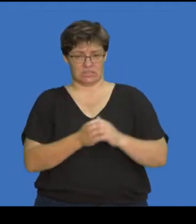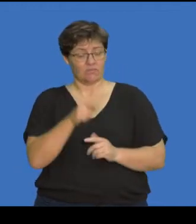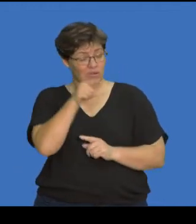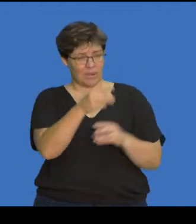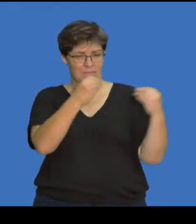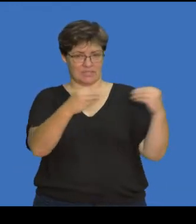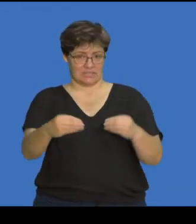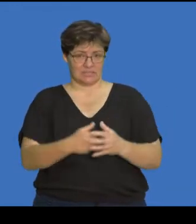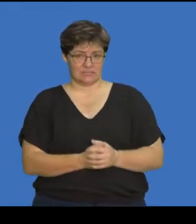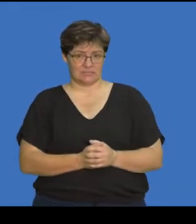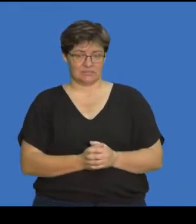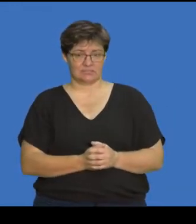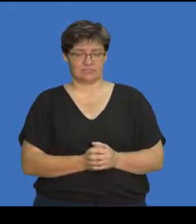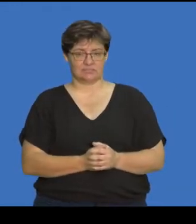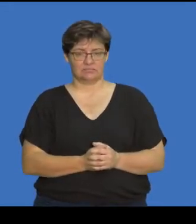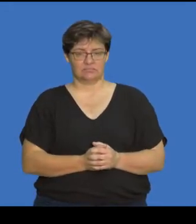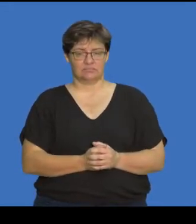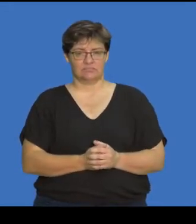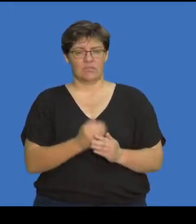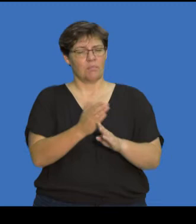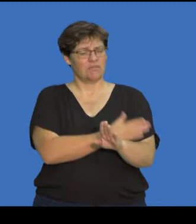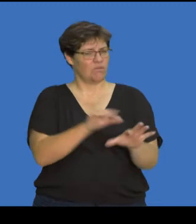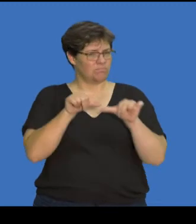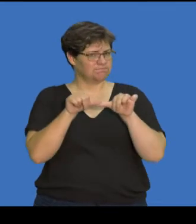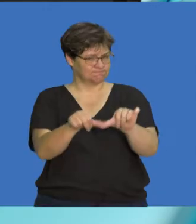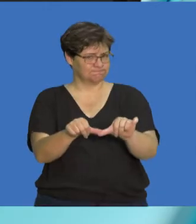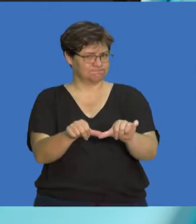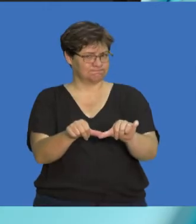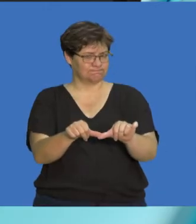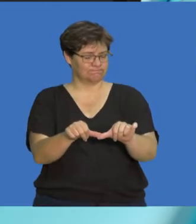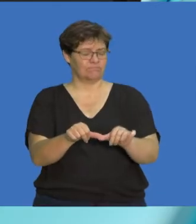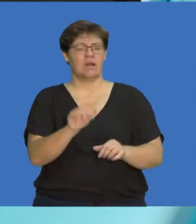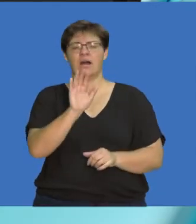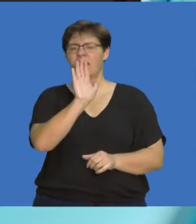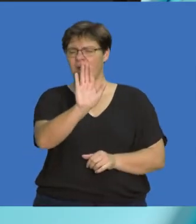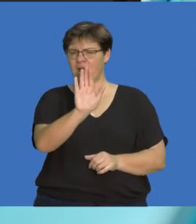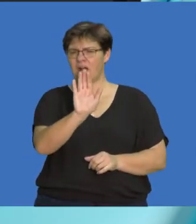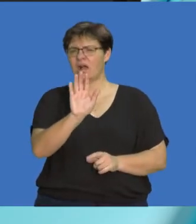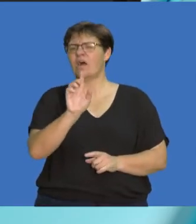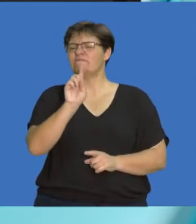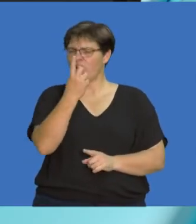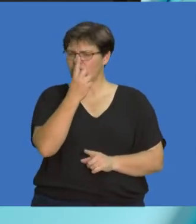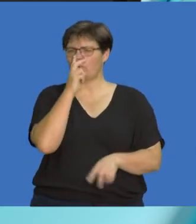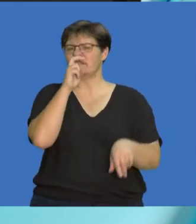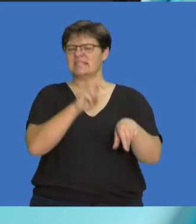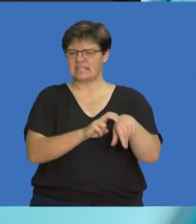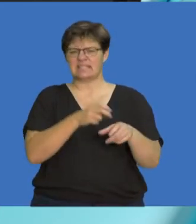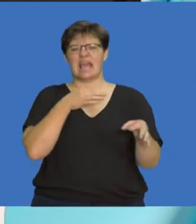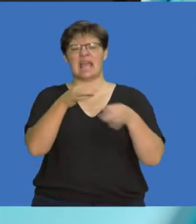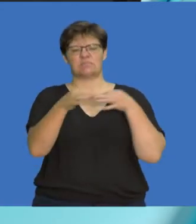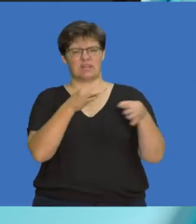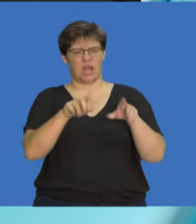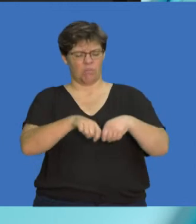this business. Right. Before we move on and actually do that, let's first explain what we mean by